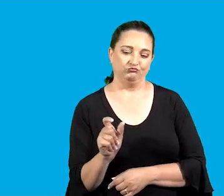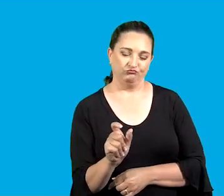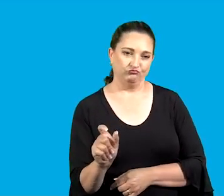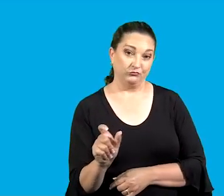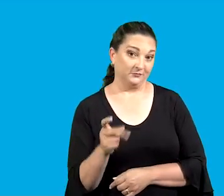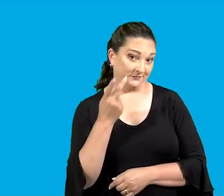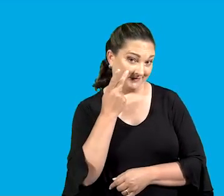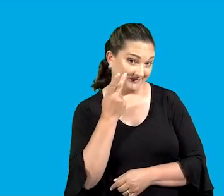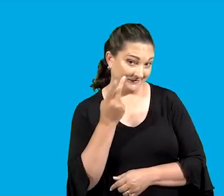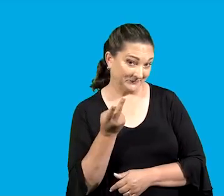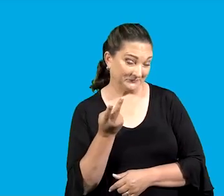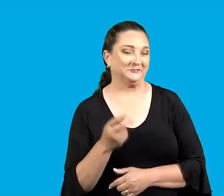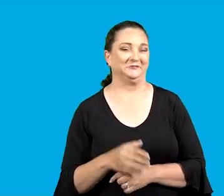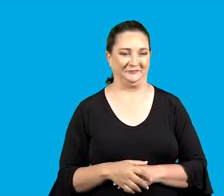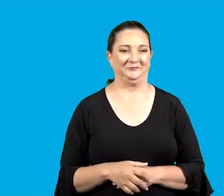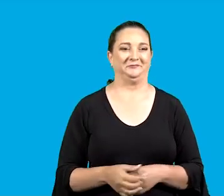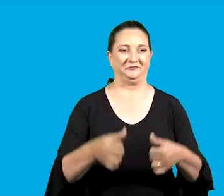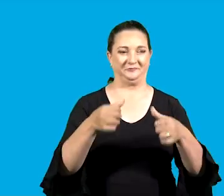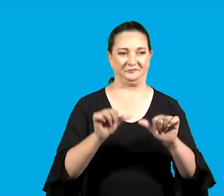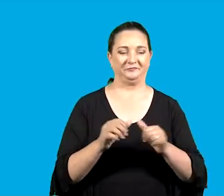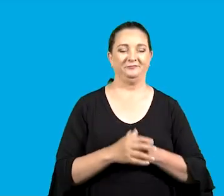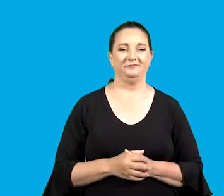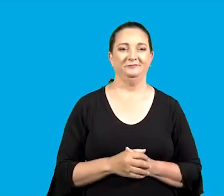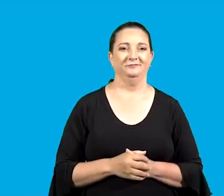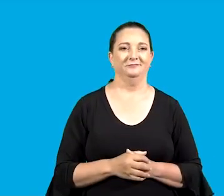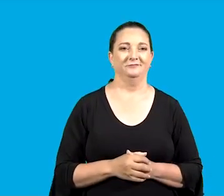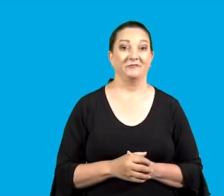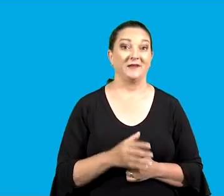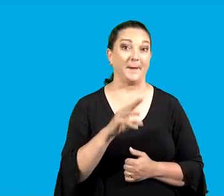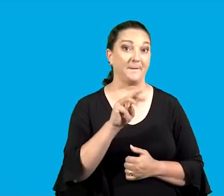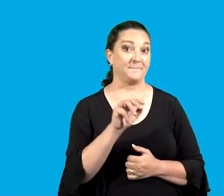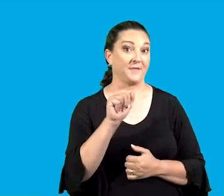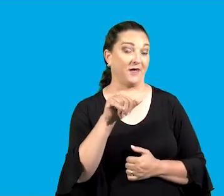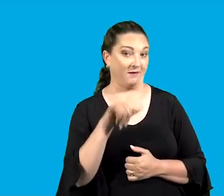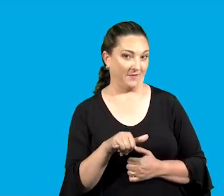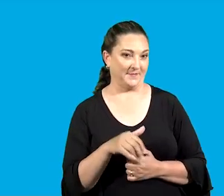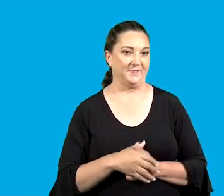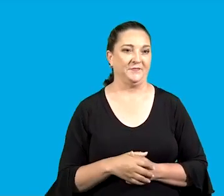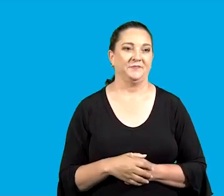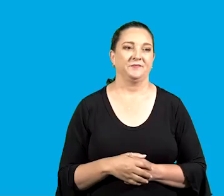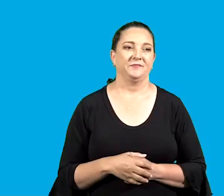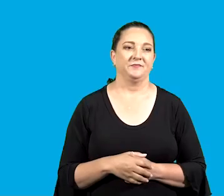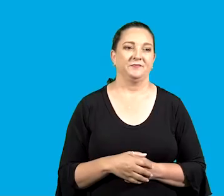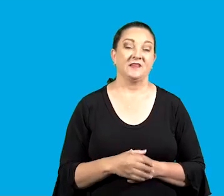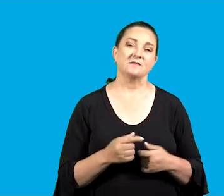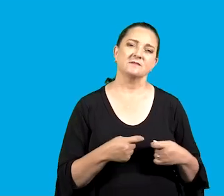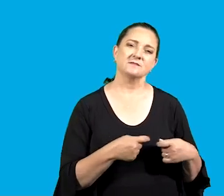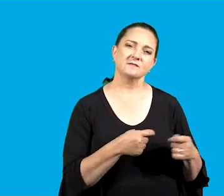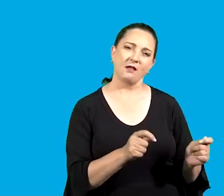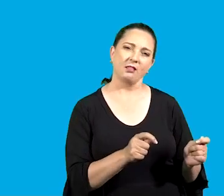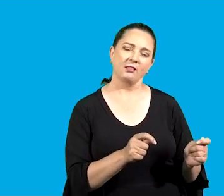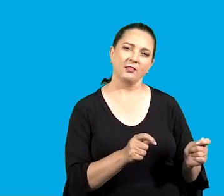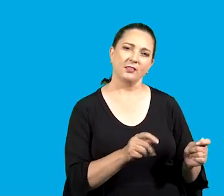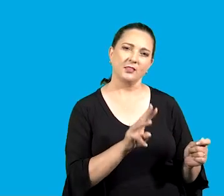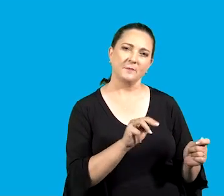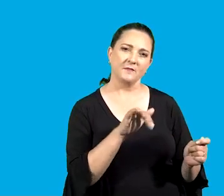450,000. Did you see that one? Okay, let's come to the next one then. Then I'll come to May. When I sell in May,